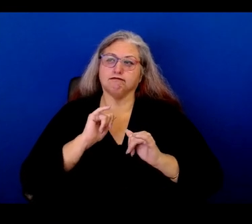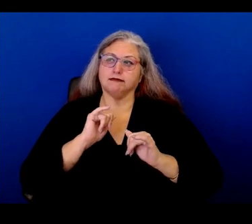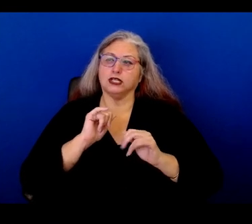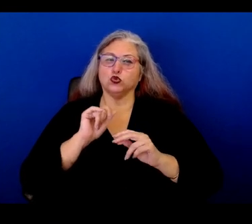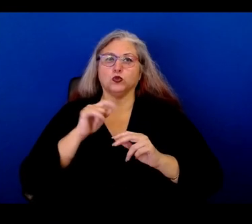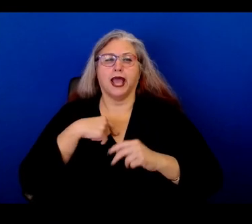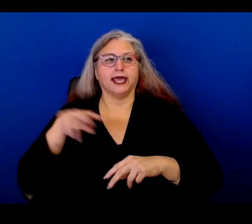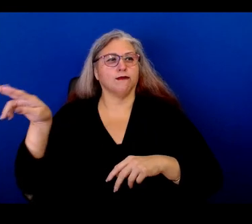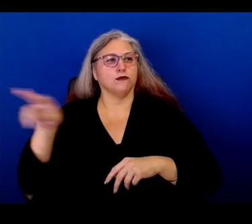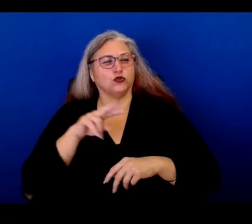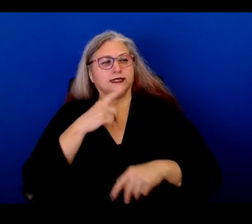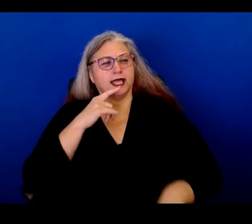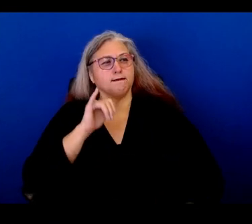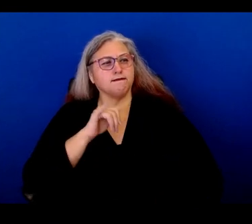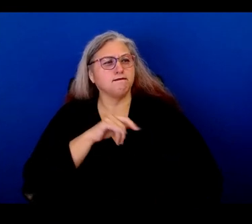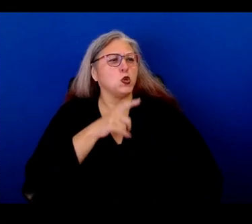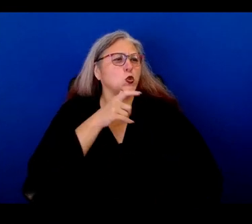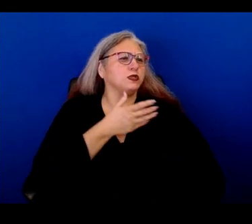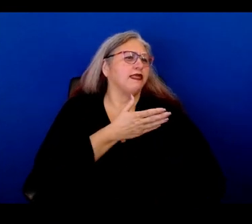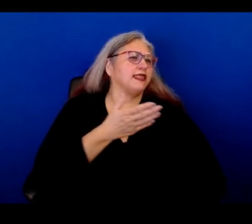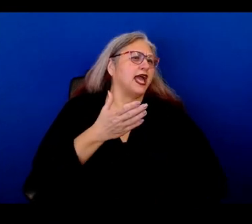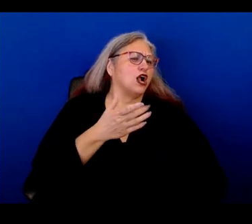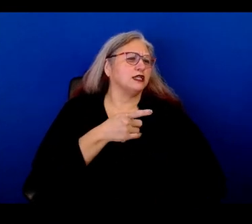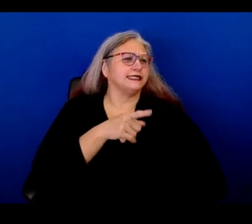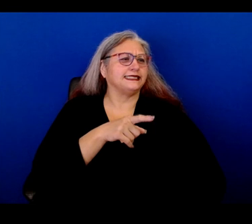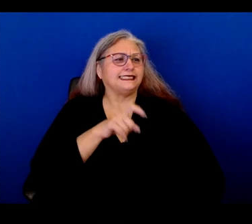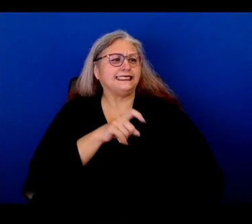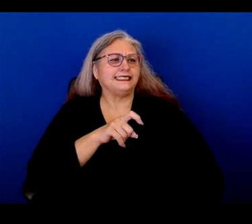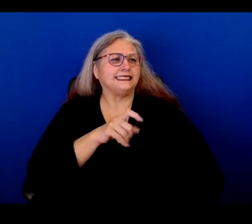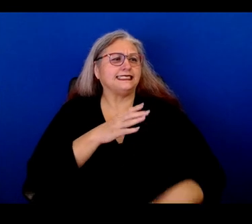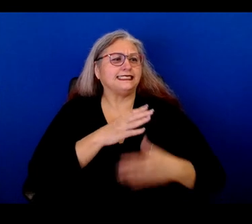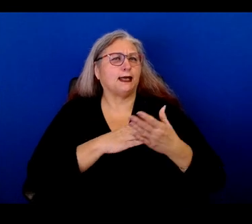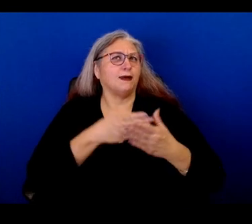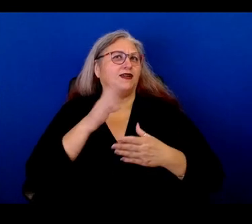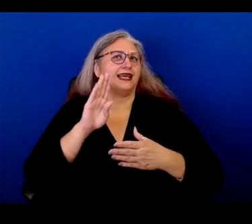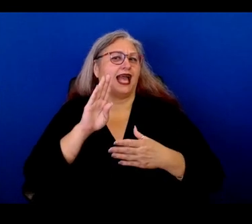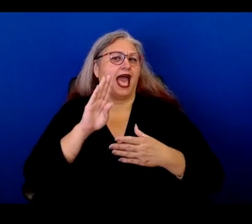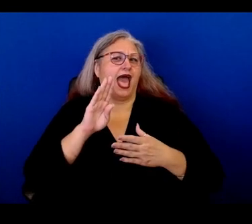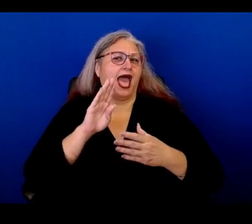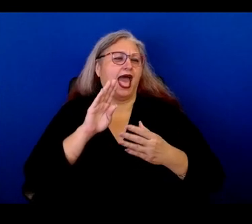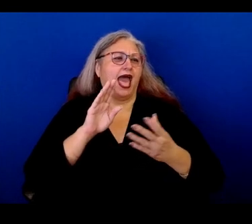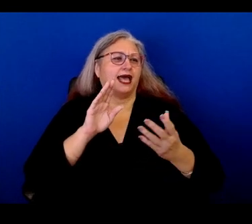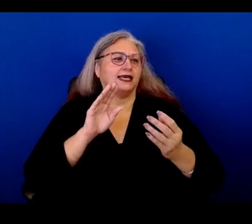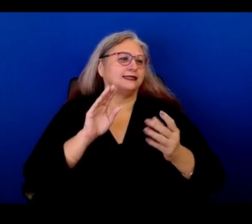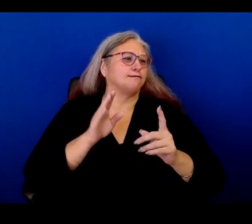and say, huh, who's out there that can use a little God smacking today?